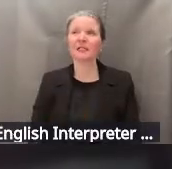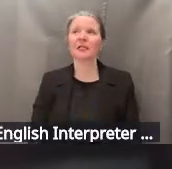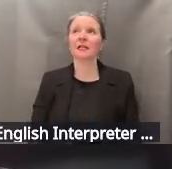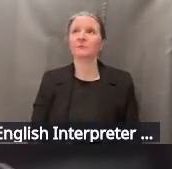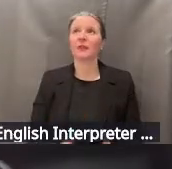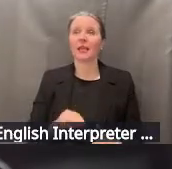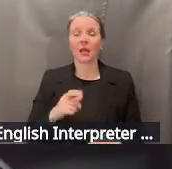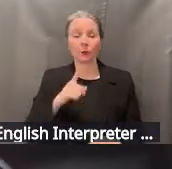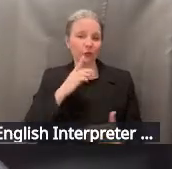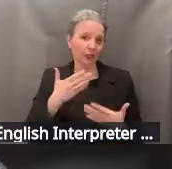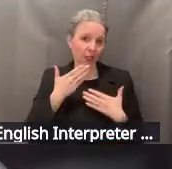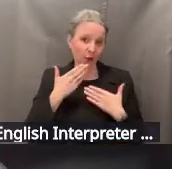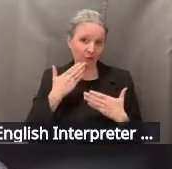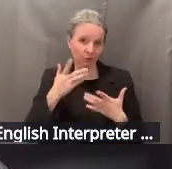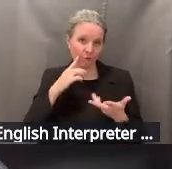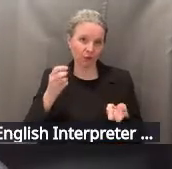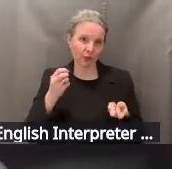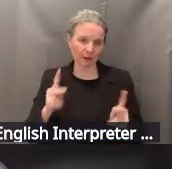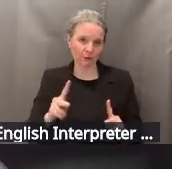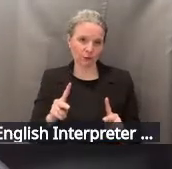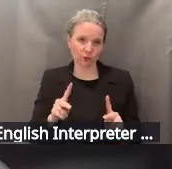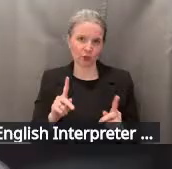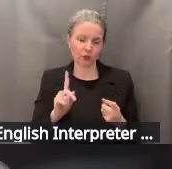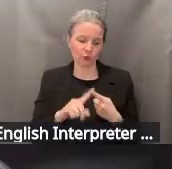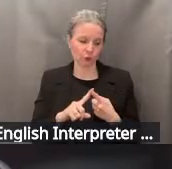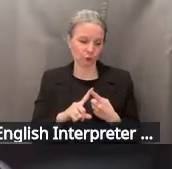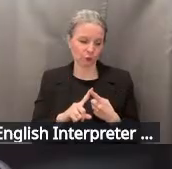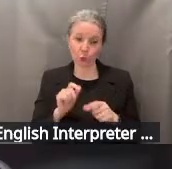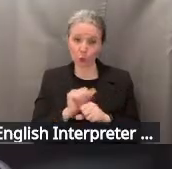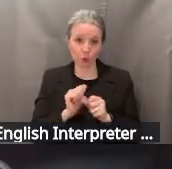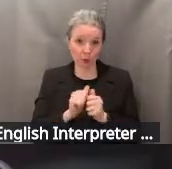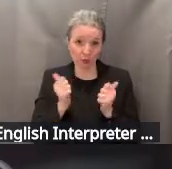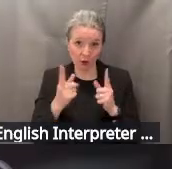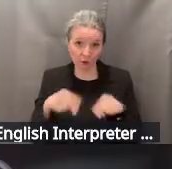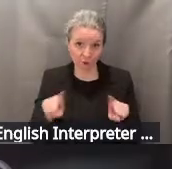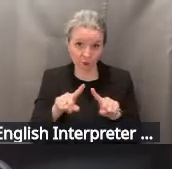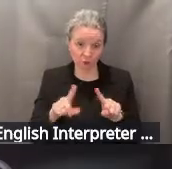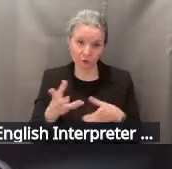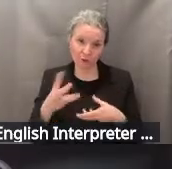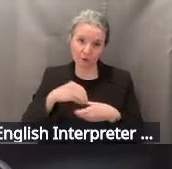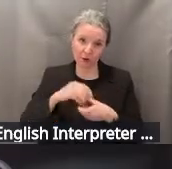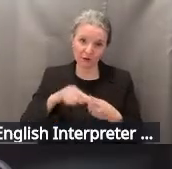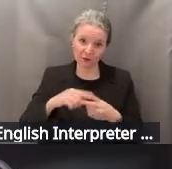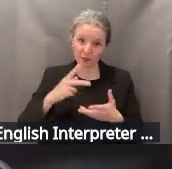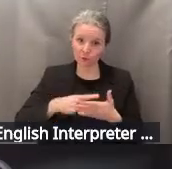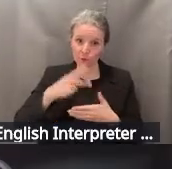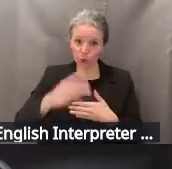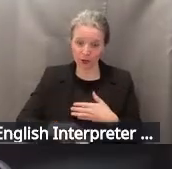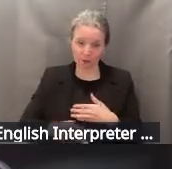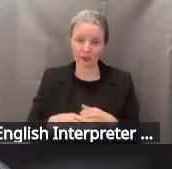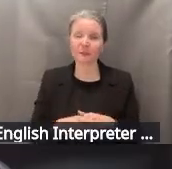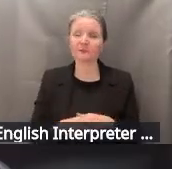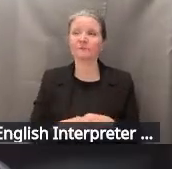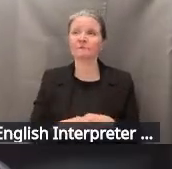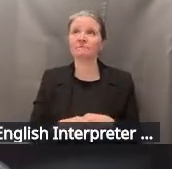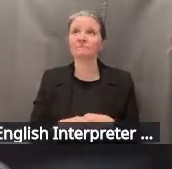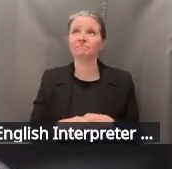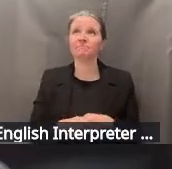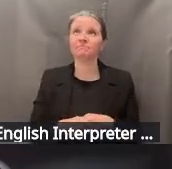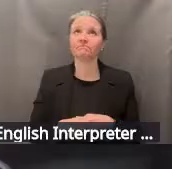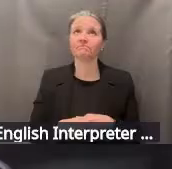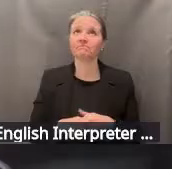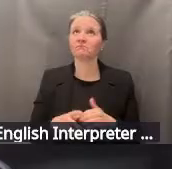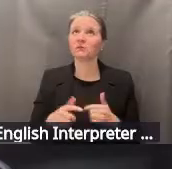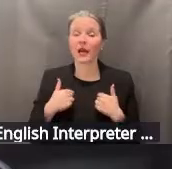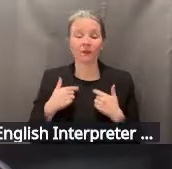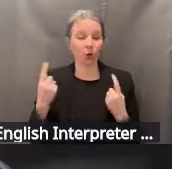really grateful for the opportunity to work with all of you, to be a part of this program. I've just